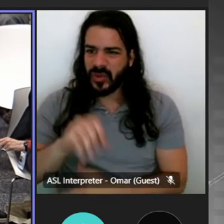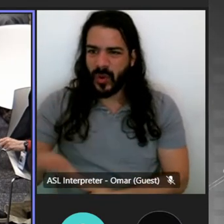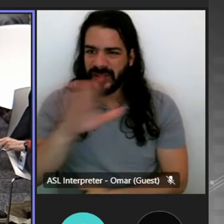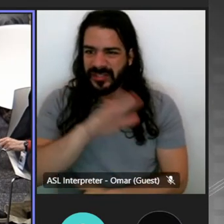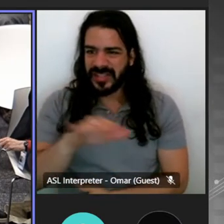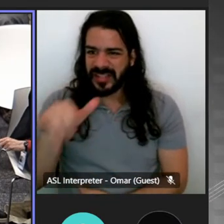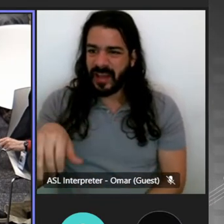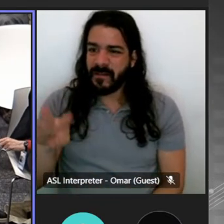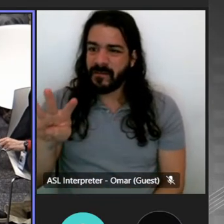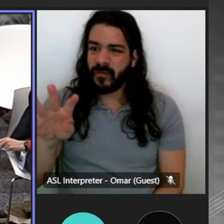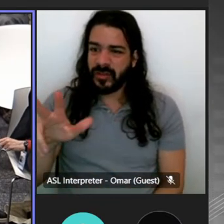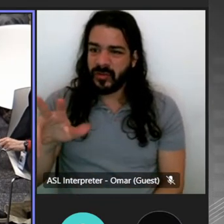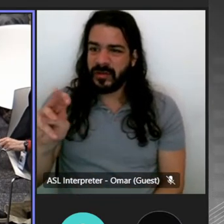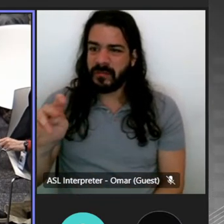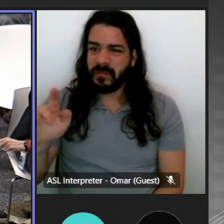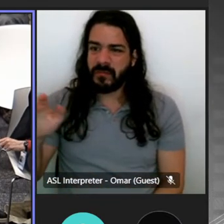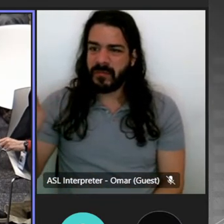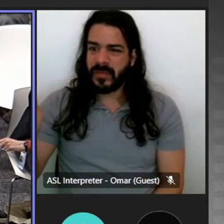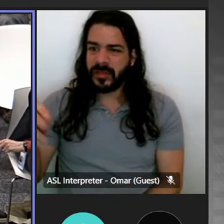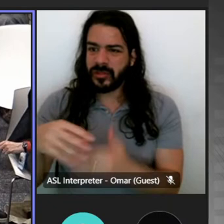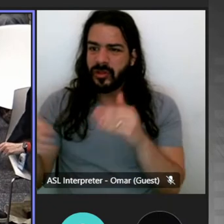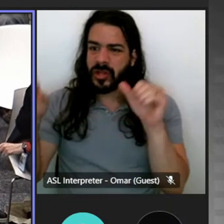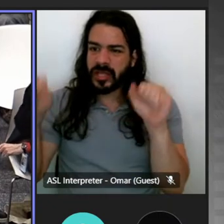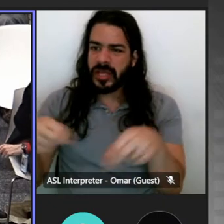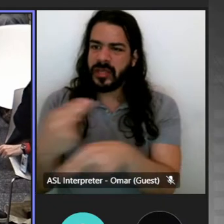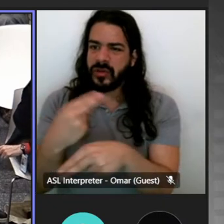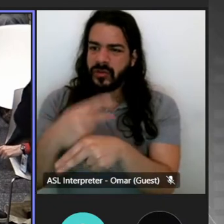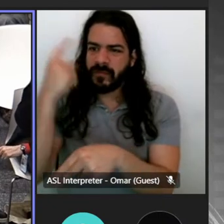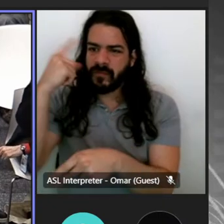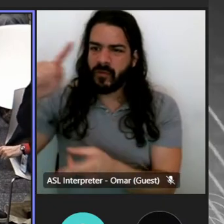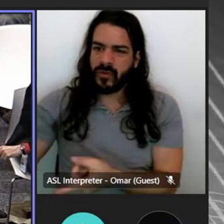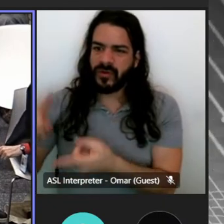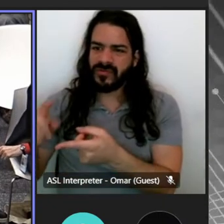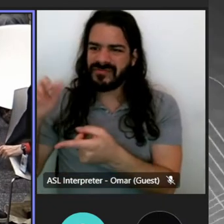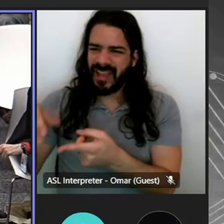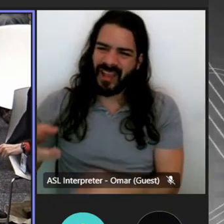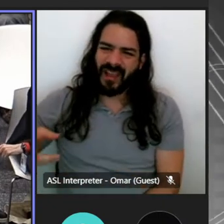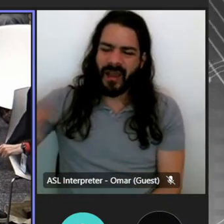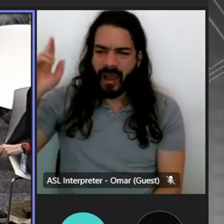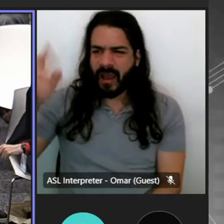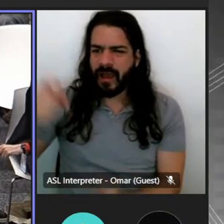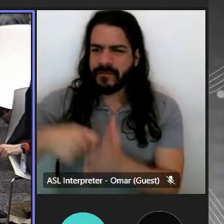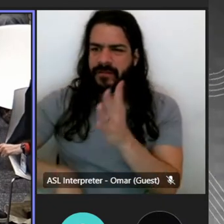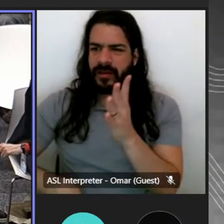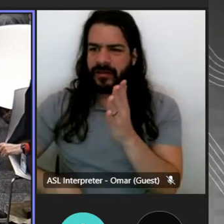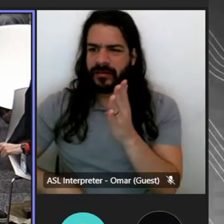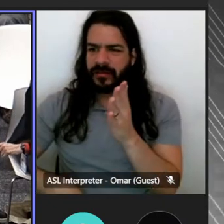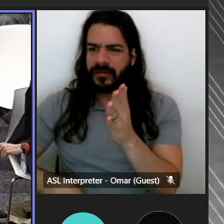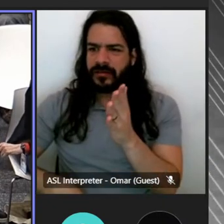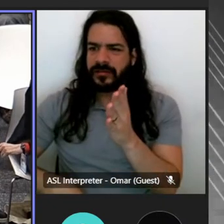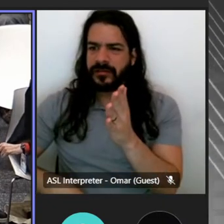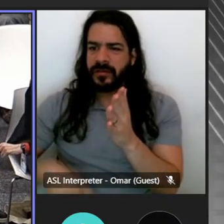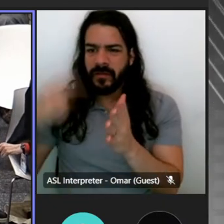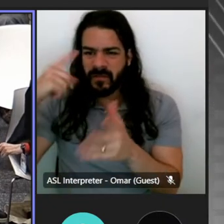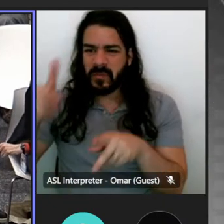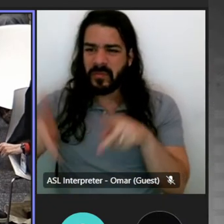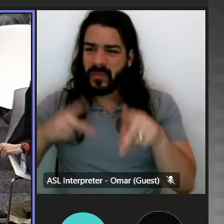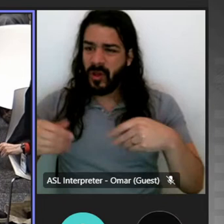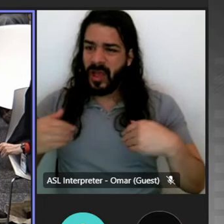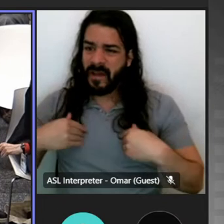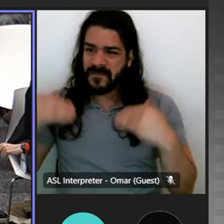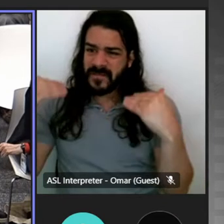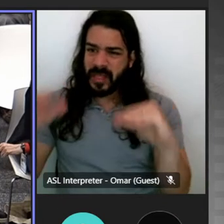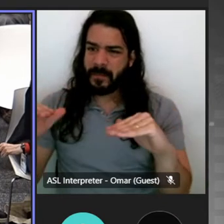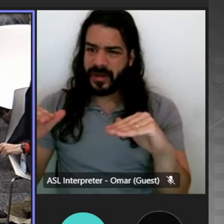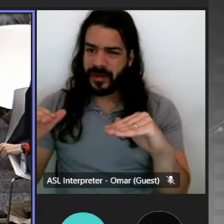million dollars can be used to reduce these burden some high fares that cause people on